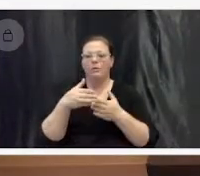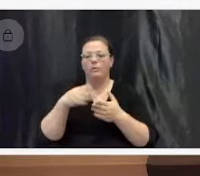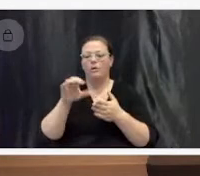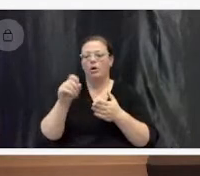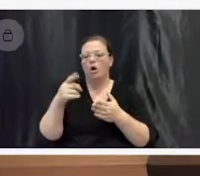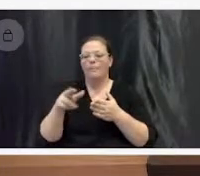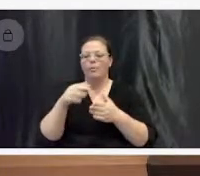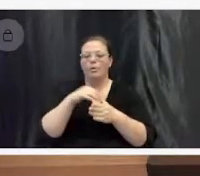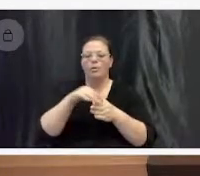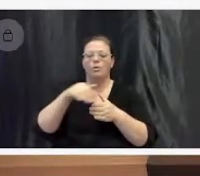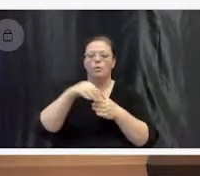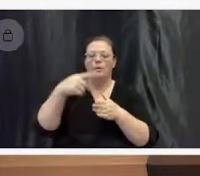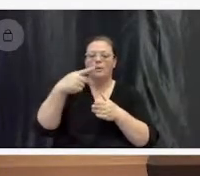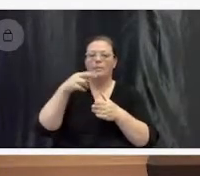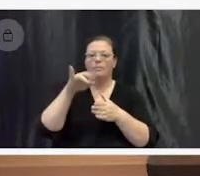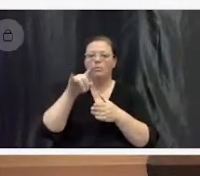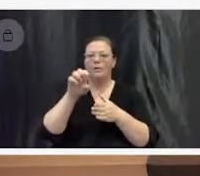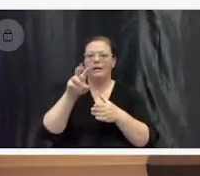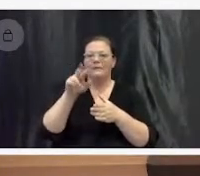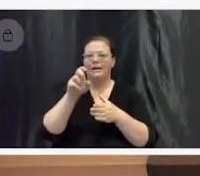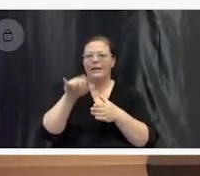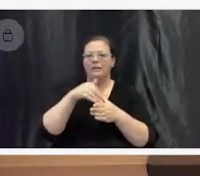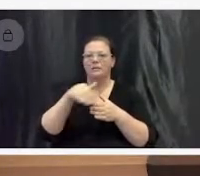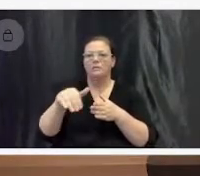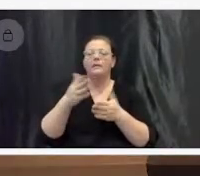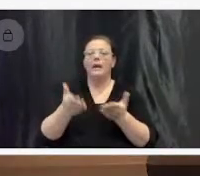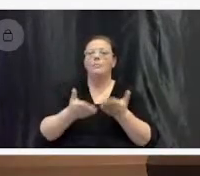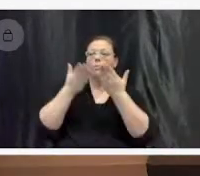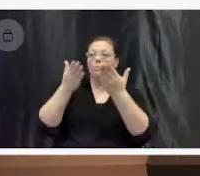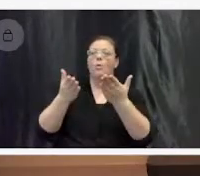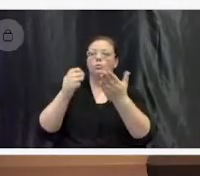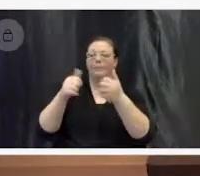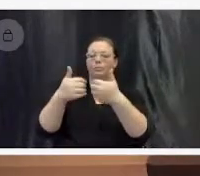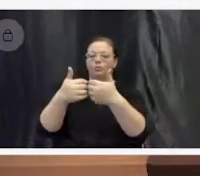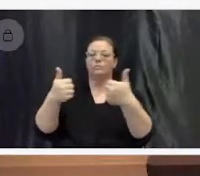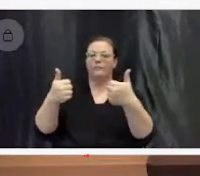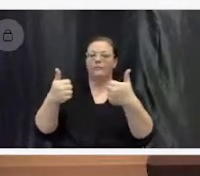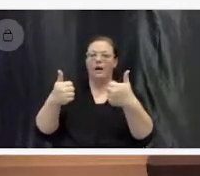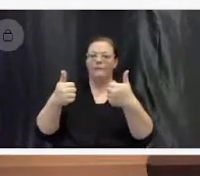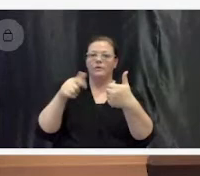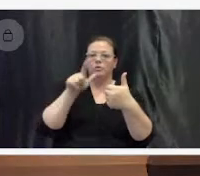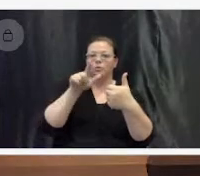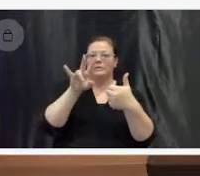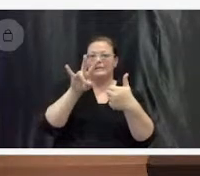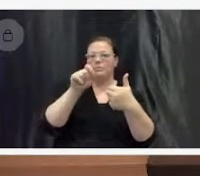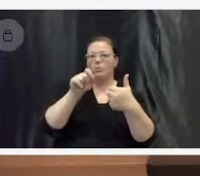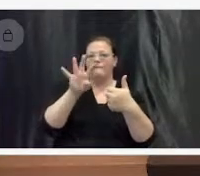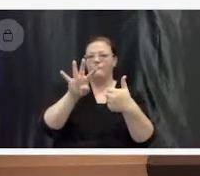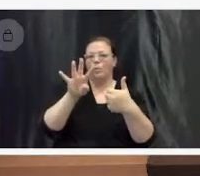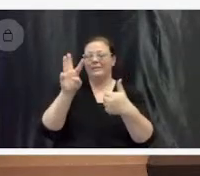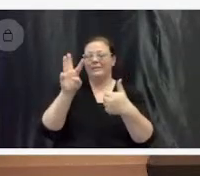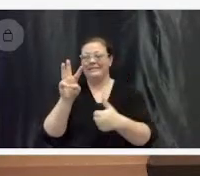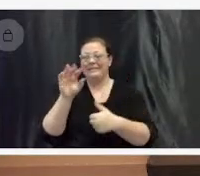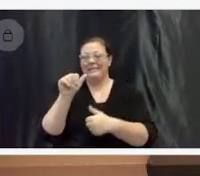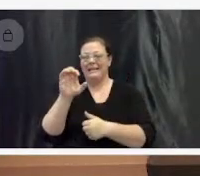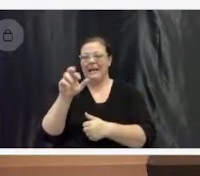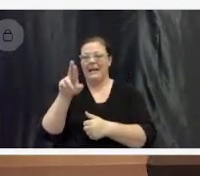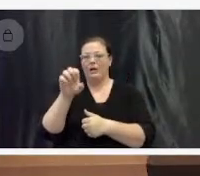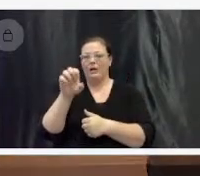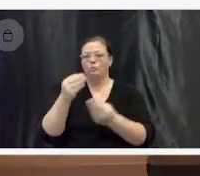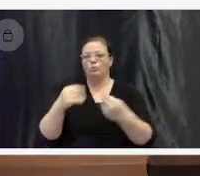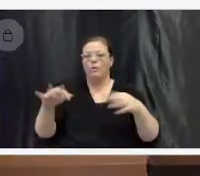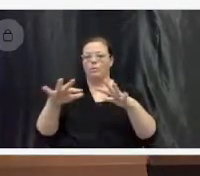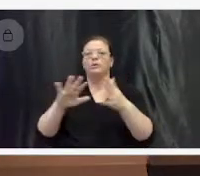Pride Valley Road. The applicant proposes to subdivide 27.46 acres of property